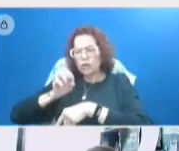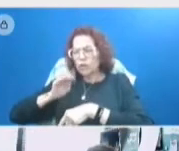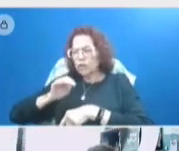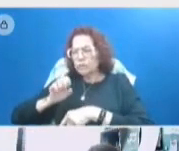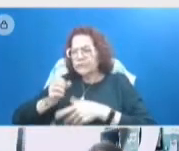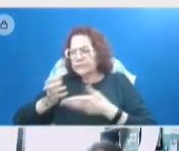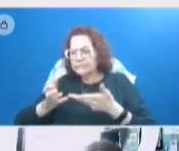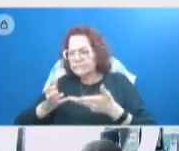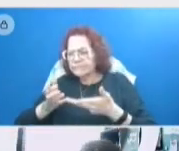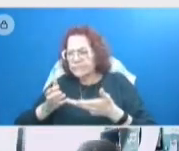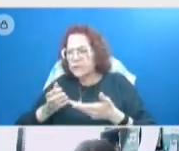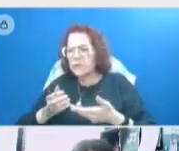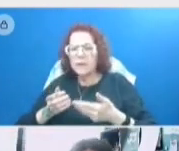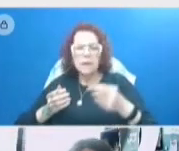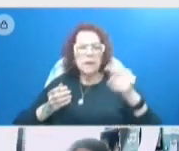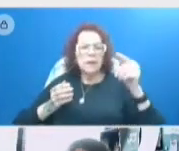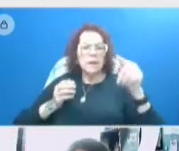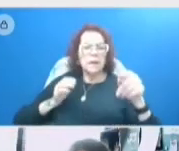Yes, this is Brian.